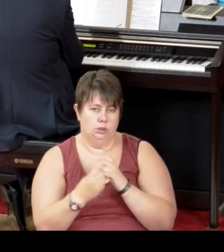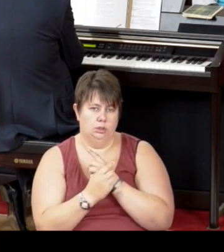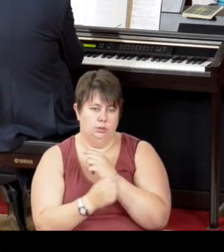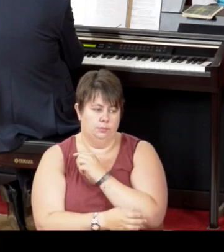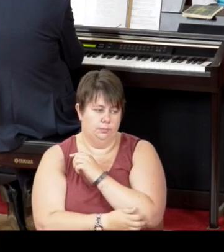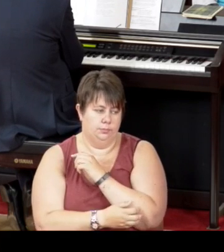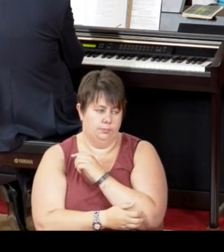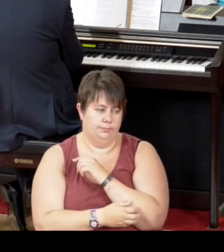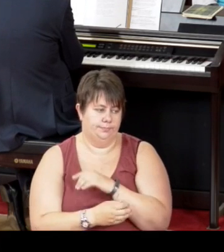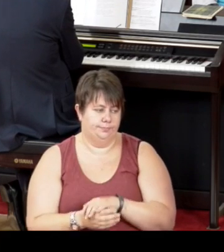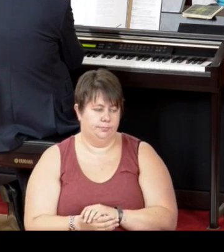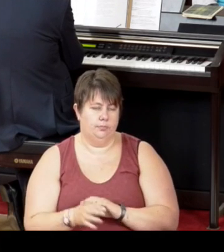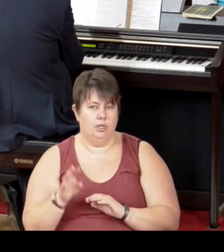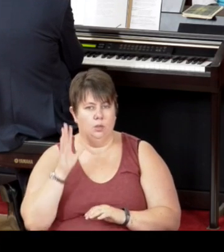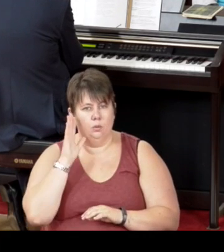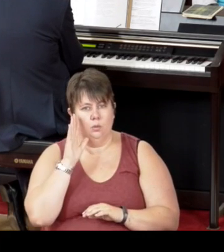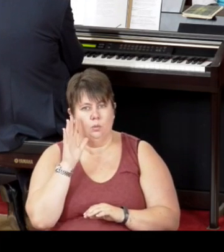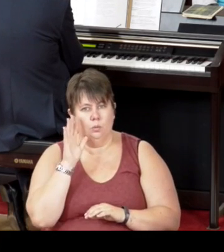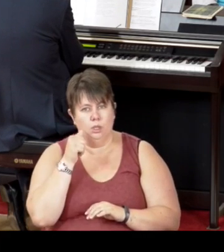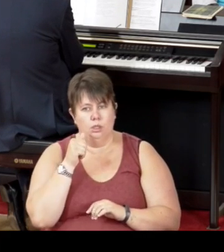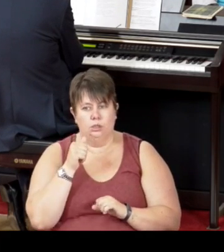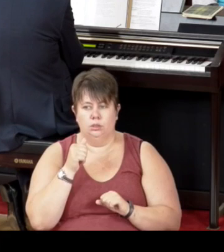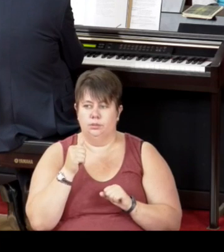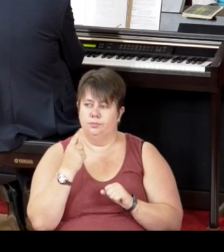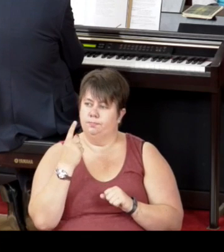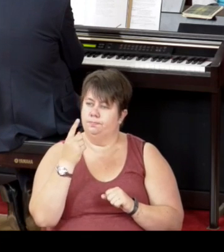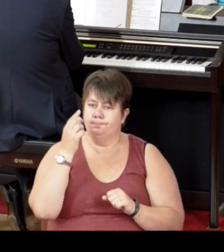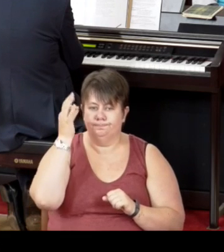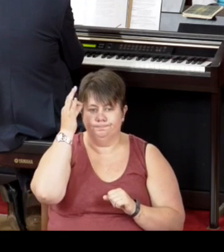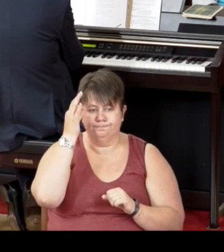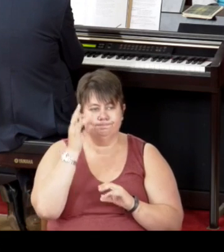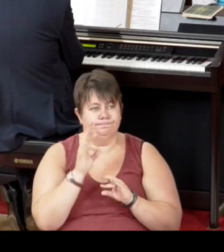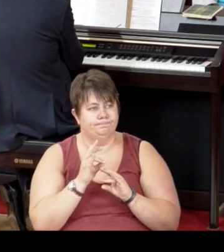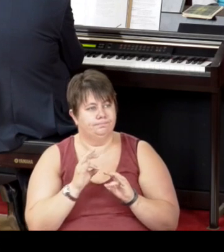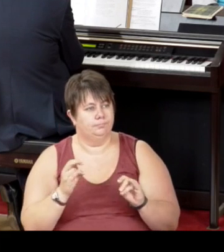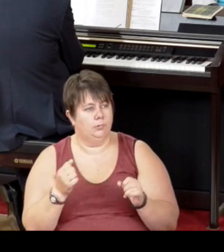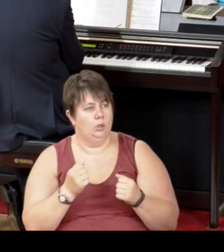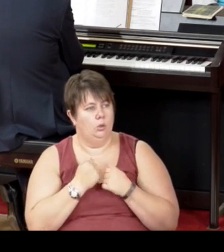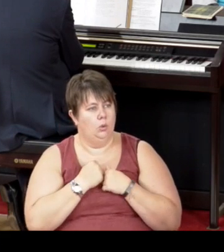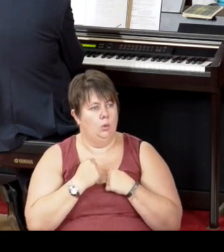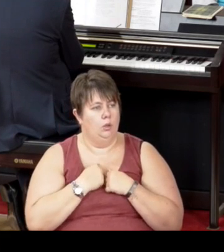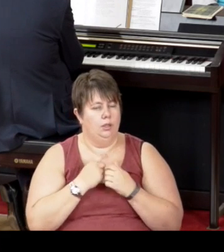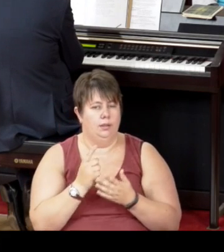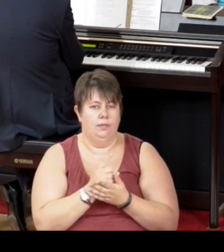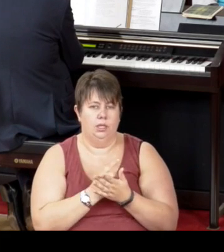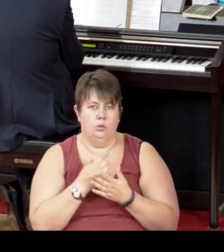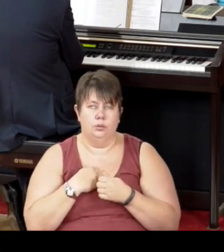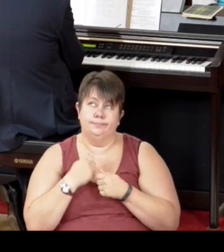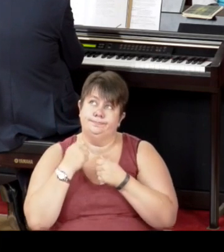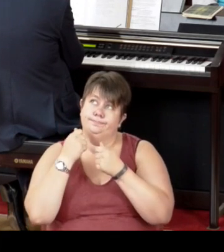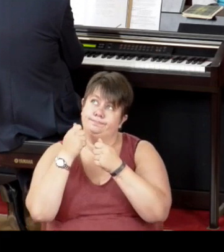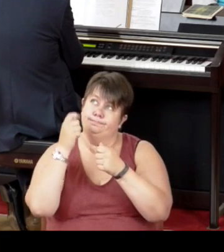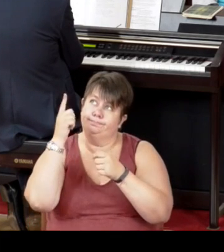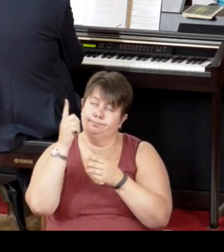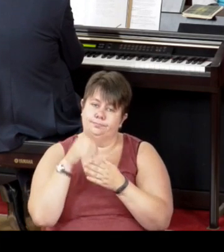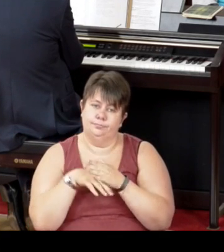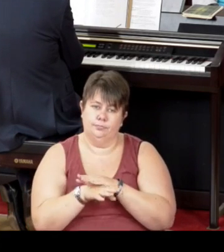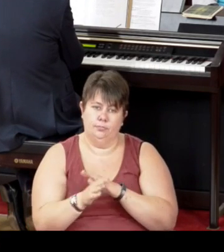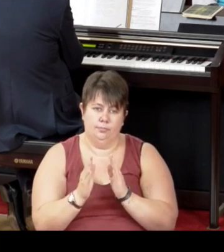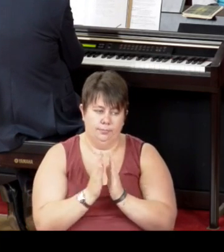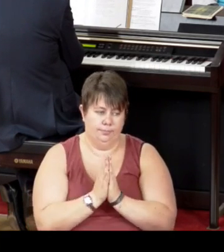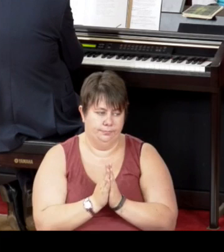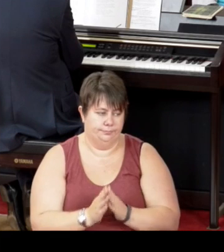In a moment of silence, Lord, we bring before you our own personal prayers for others this day.